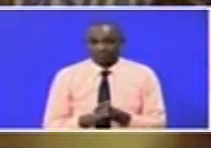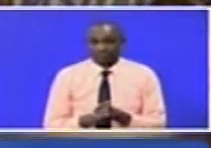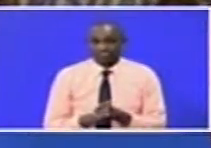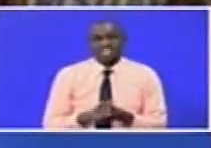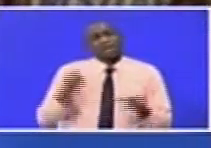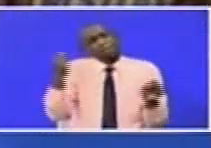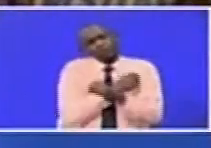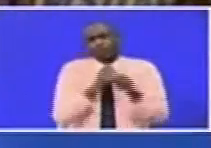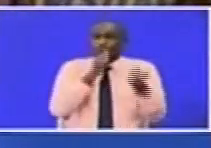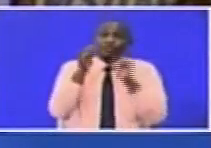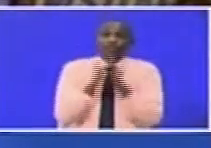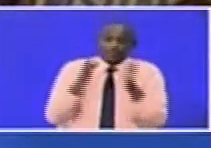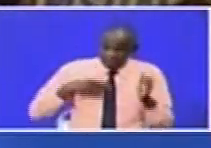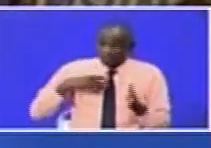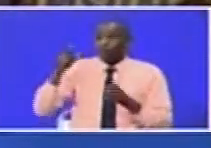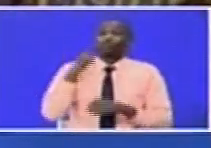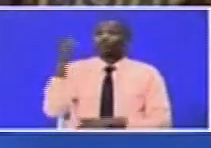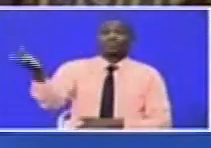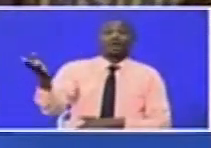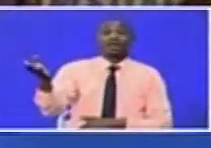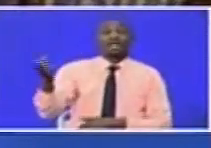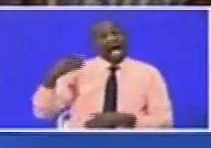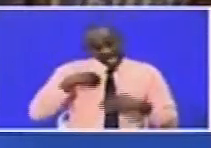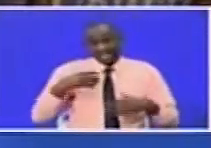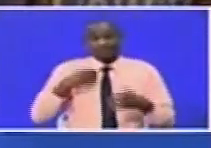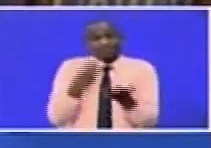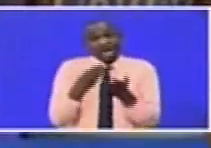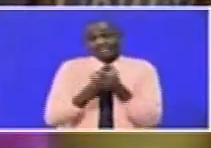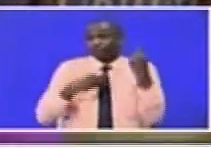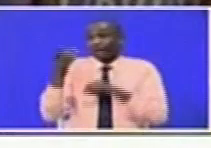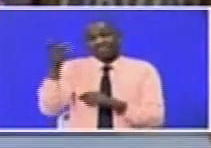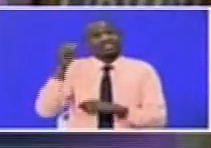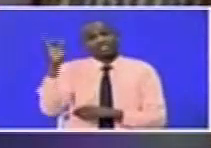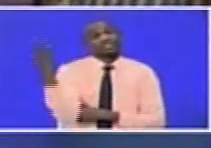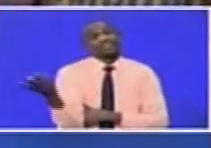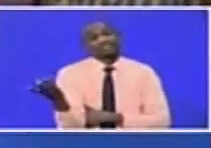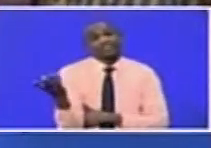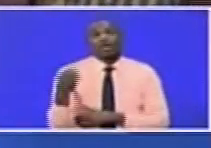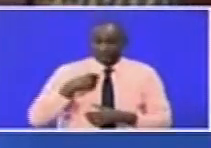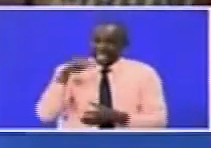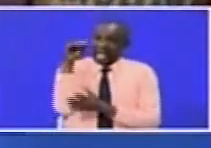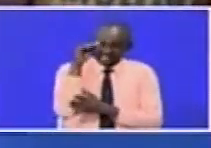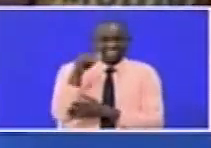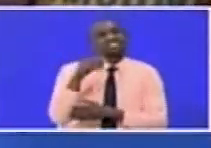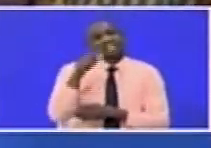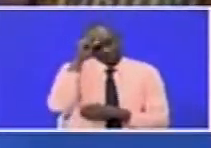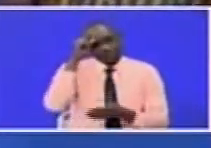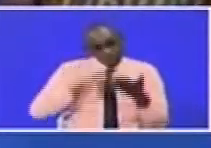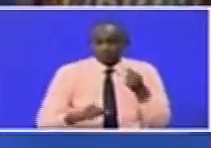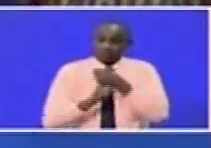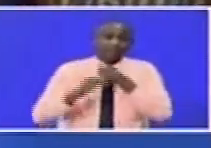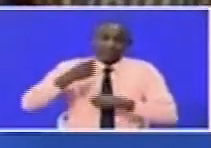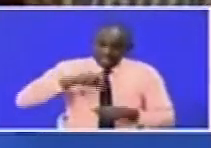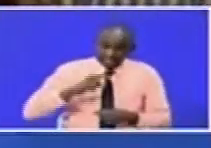We cannot compete with people who have stalls at the market because we do not have money to buy stalls at the market. What we are asking the authorities is to support